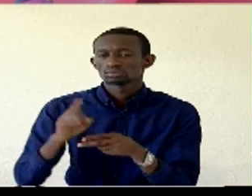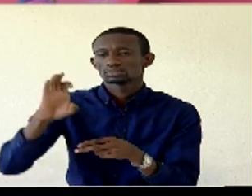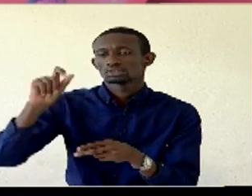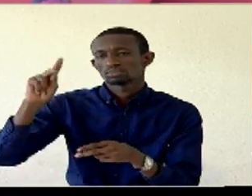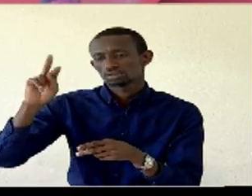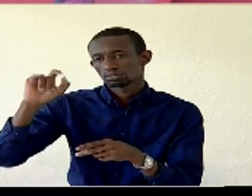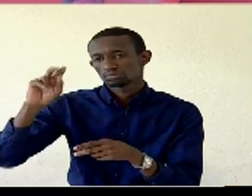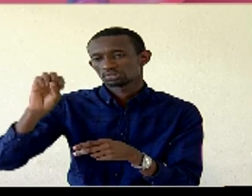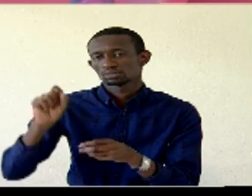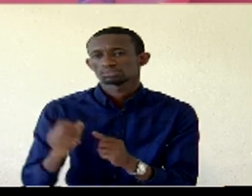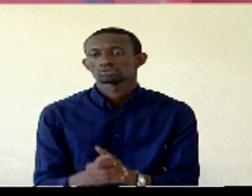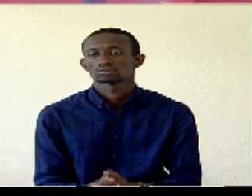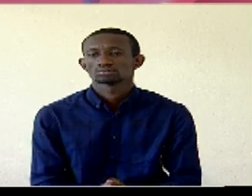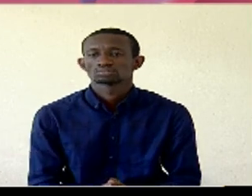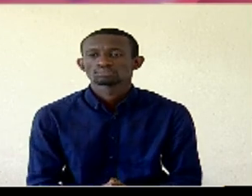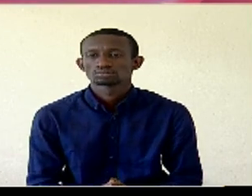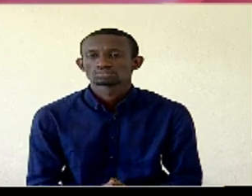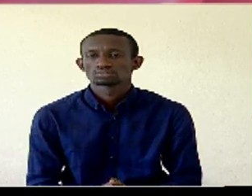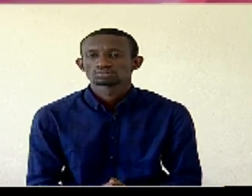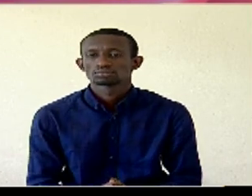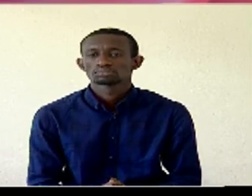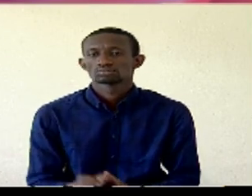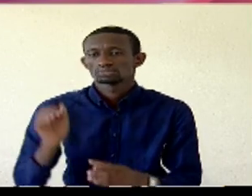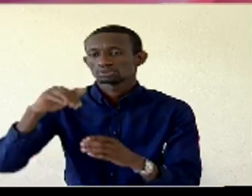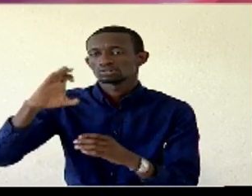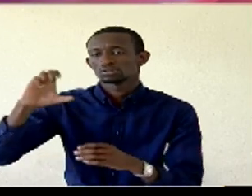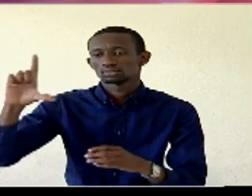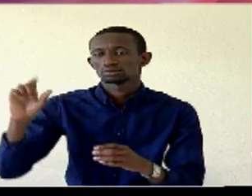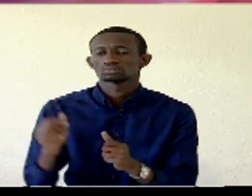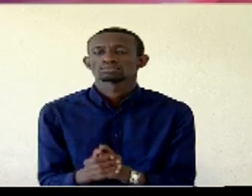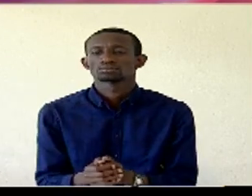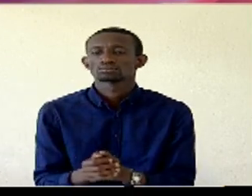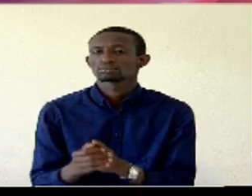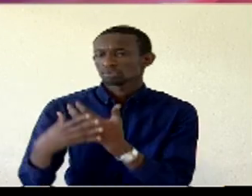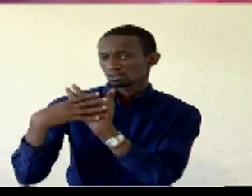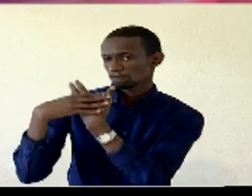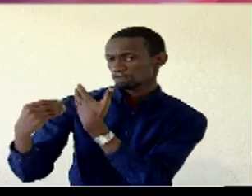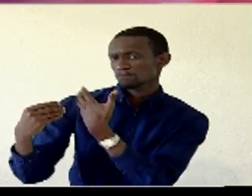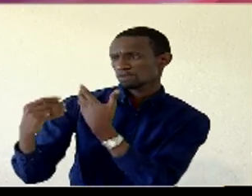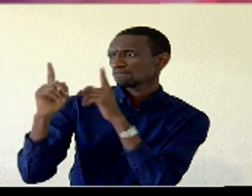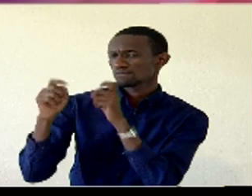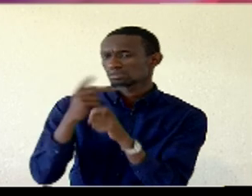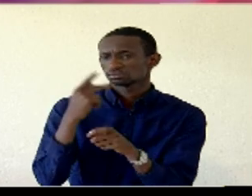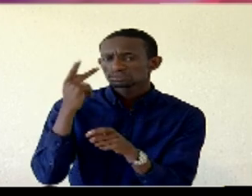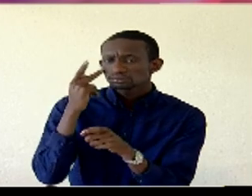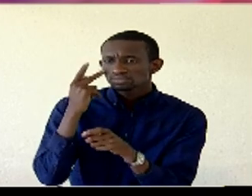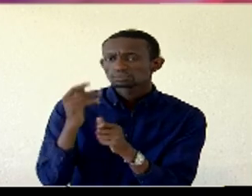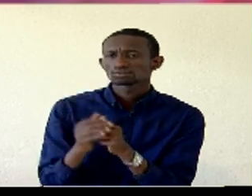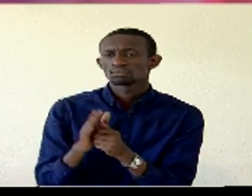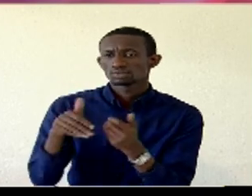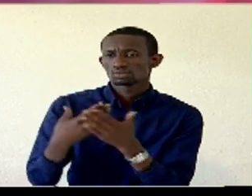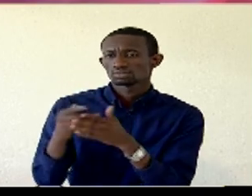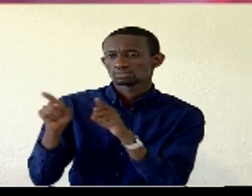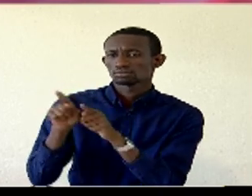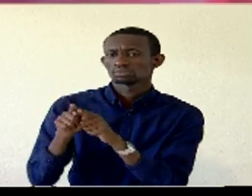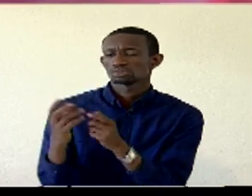cytokinesis in animal cells. New cells are formed, structures reappear, the nuclear membrane forms, and there we